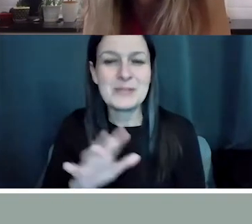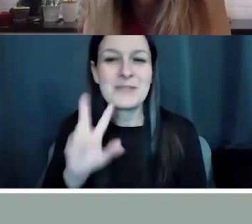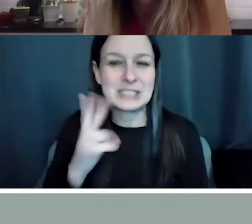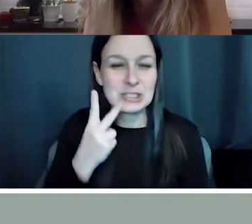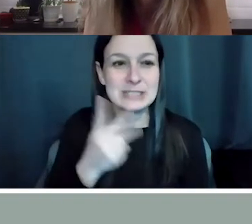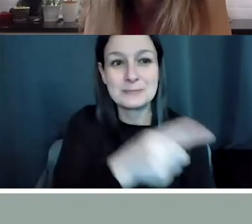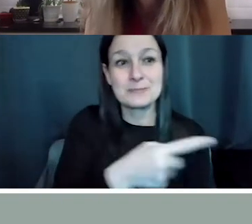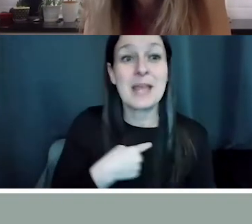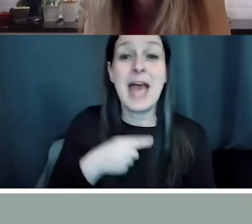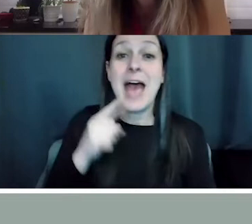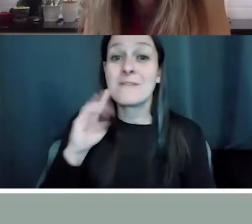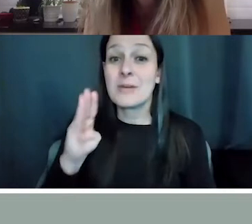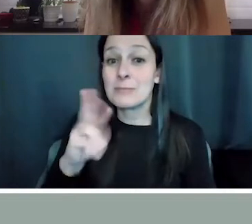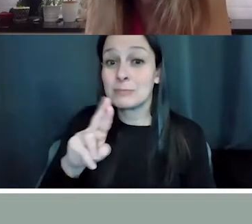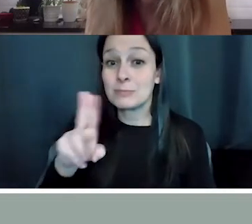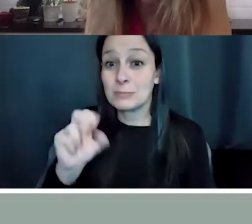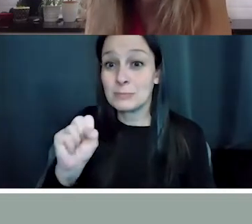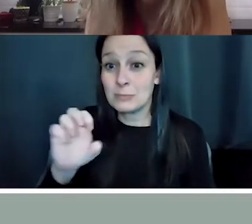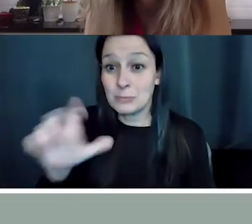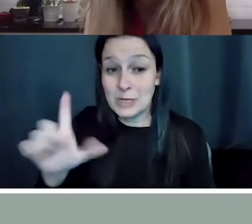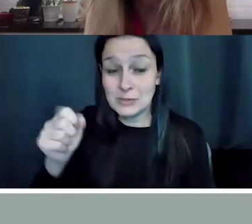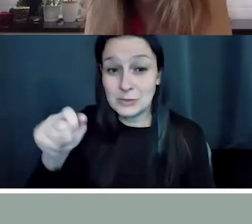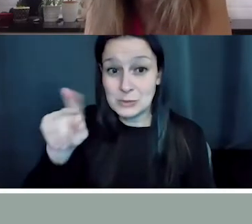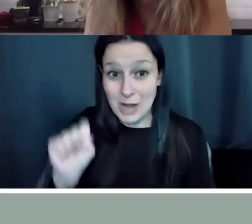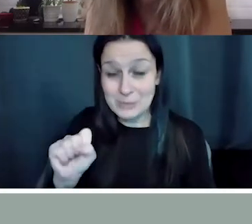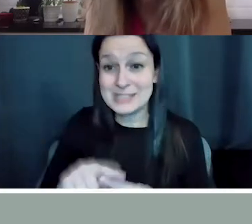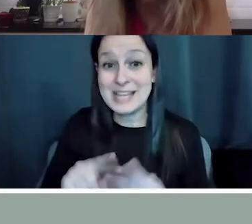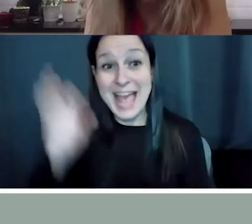cabbage. Bonus points if you can guess the one on the right.